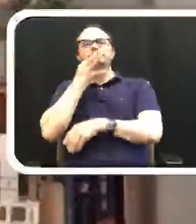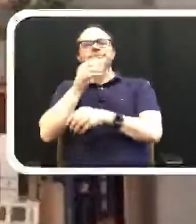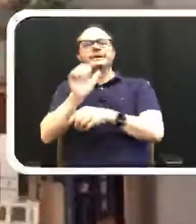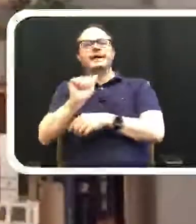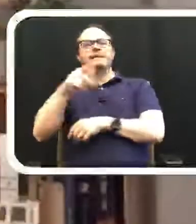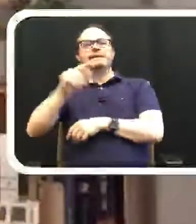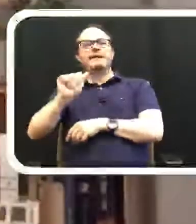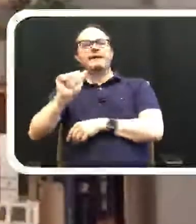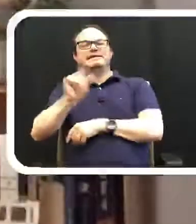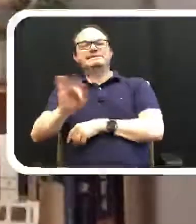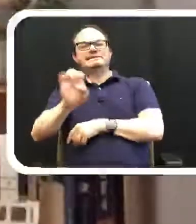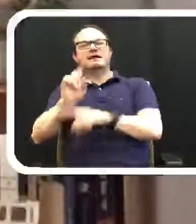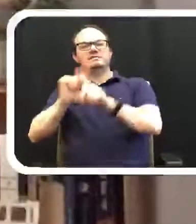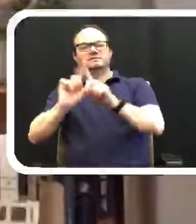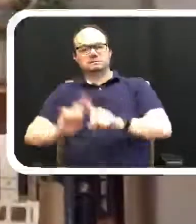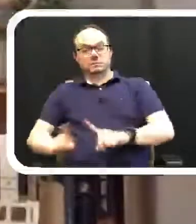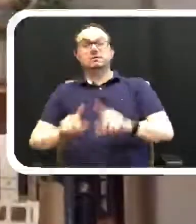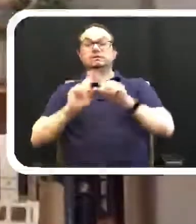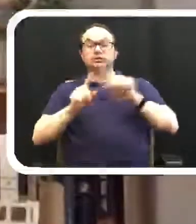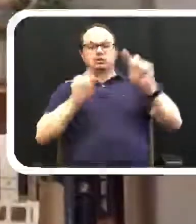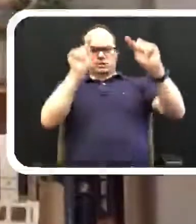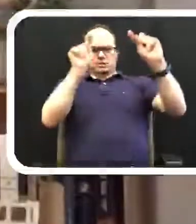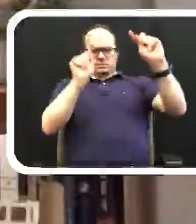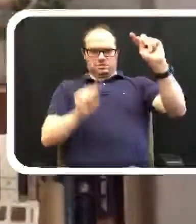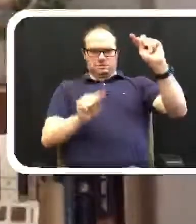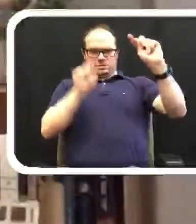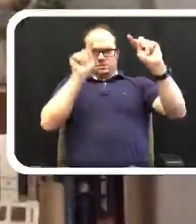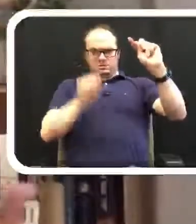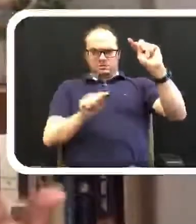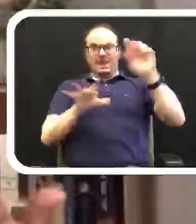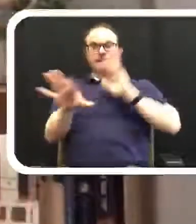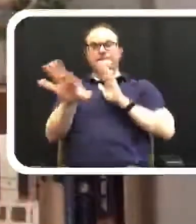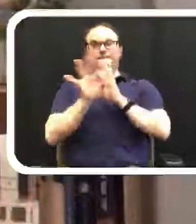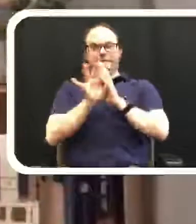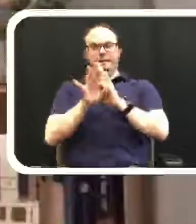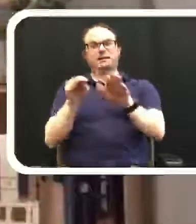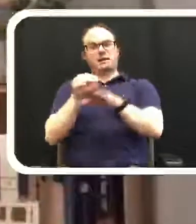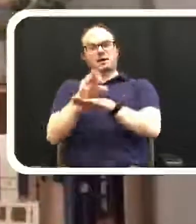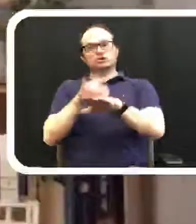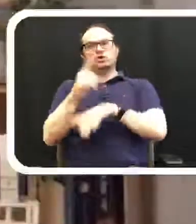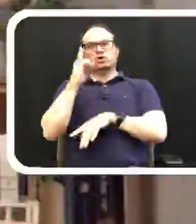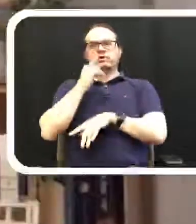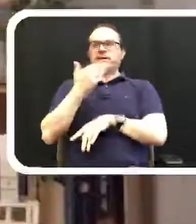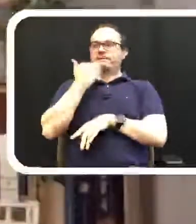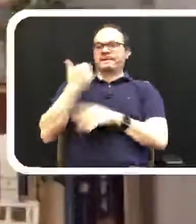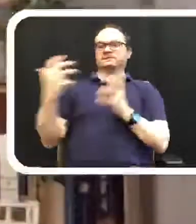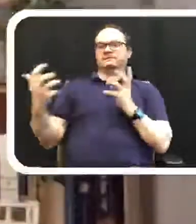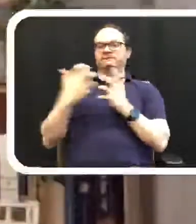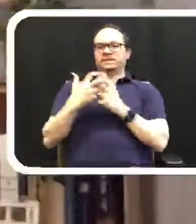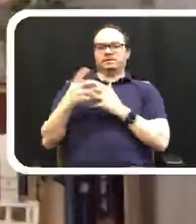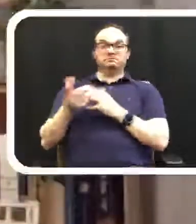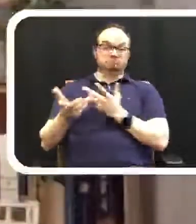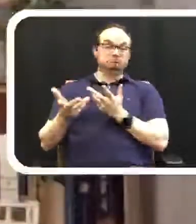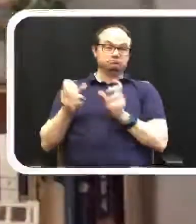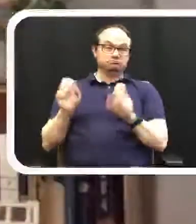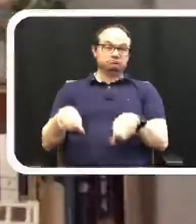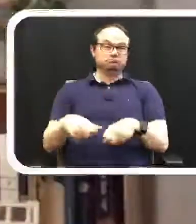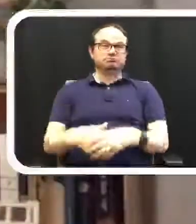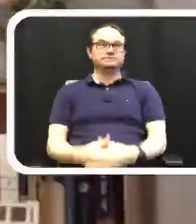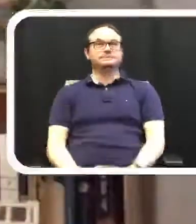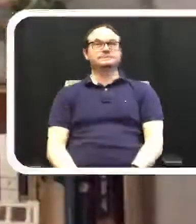And so you can really find and hone in on the consultant that you think is going to be most beneficial for you and for your